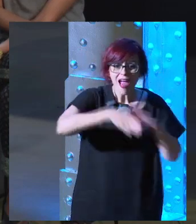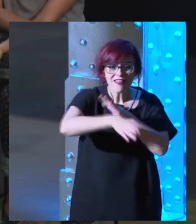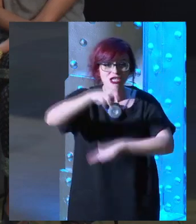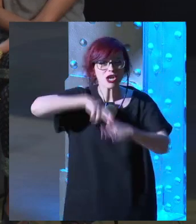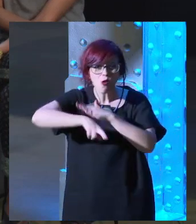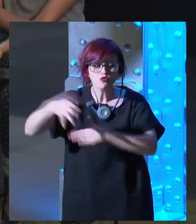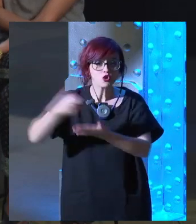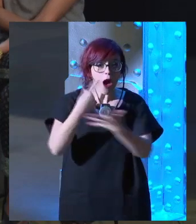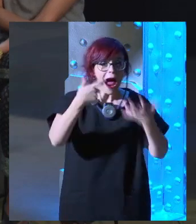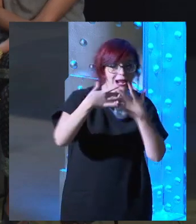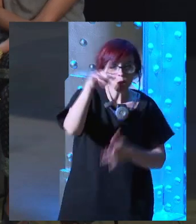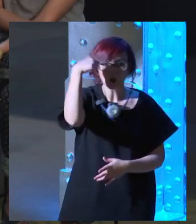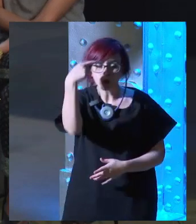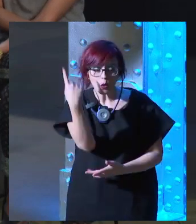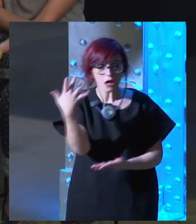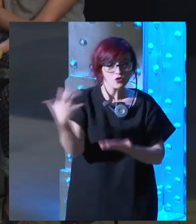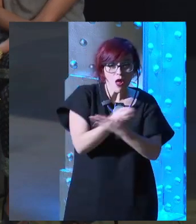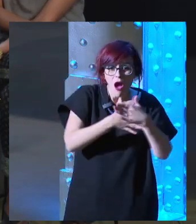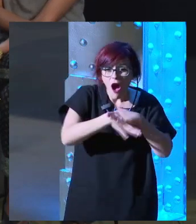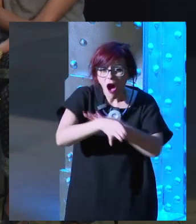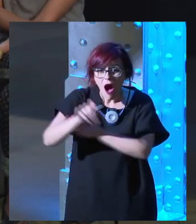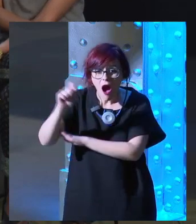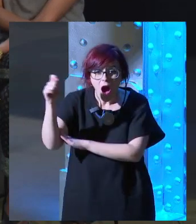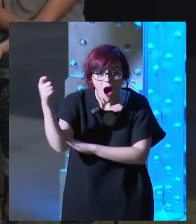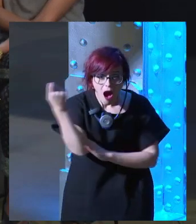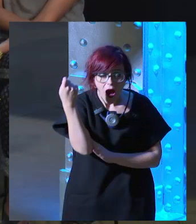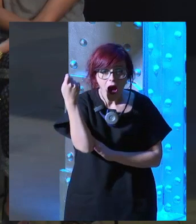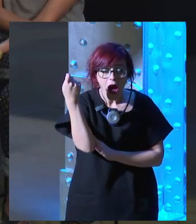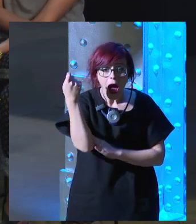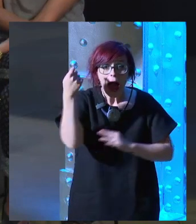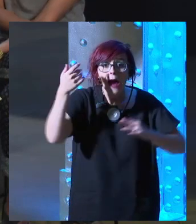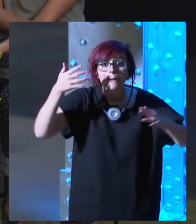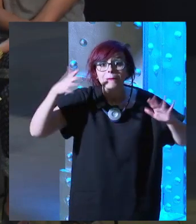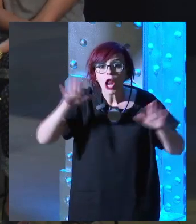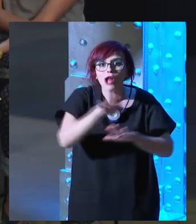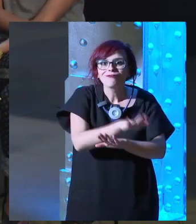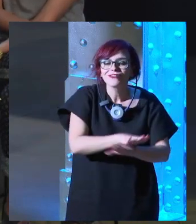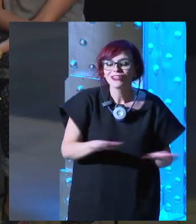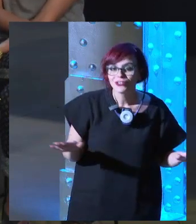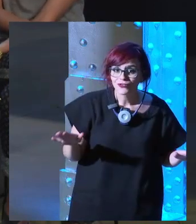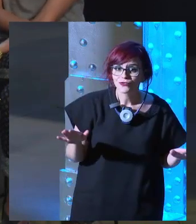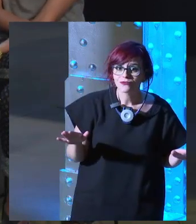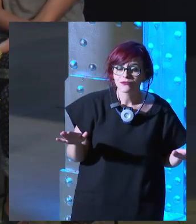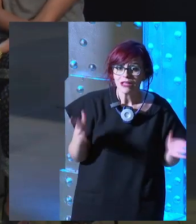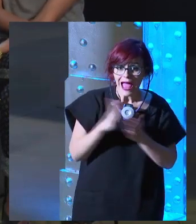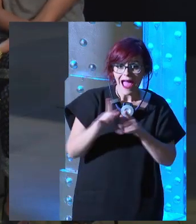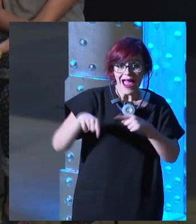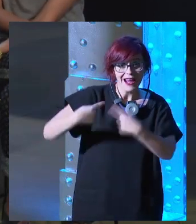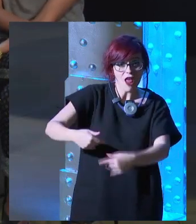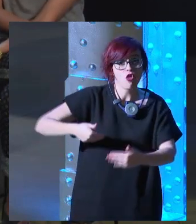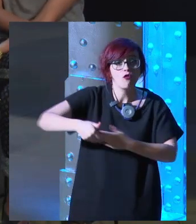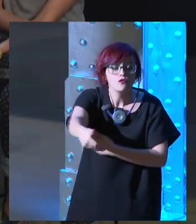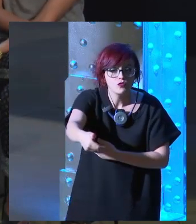culture, and we will make sure that they rule the world. We're going back to some fucking feudal system, where this